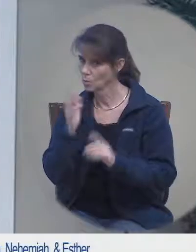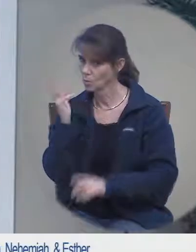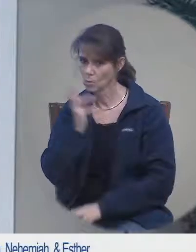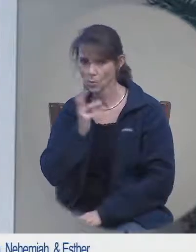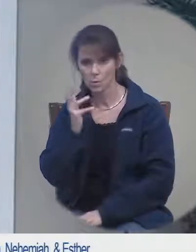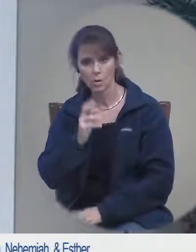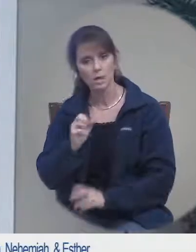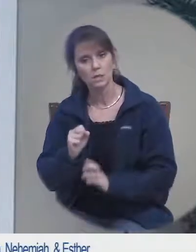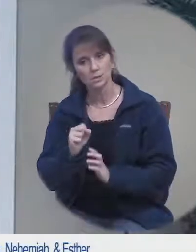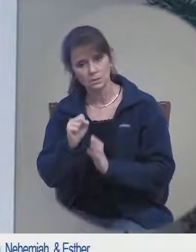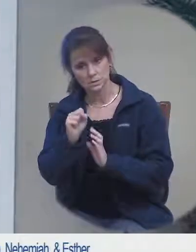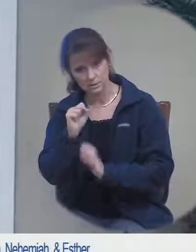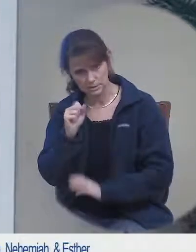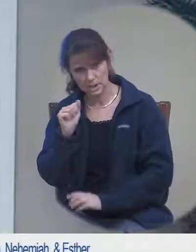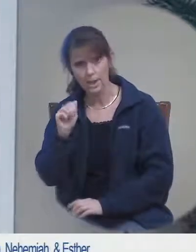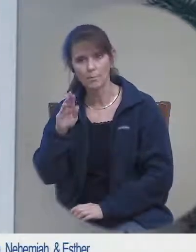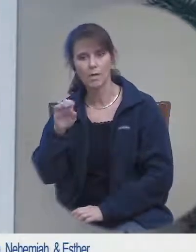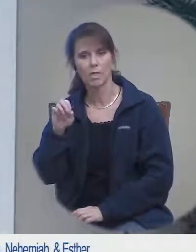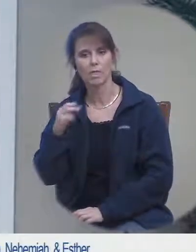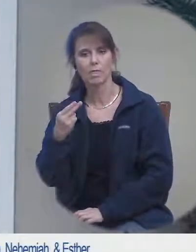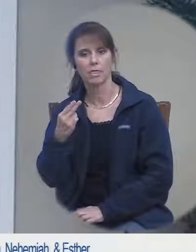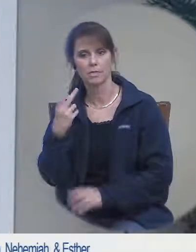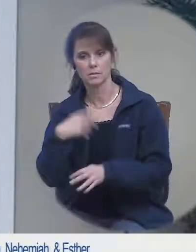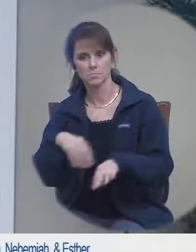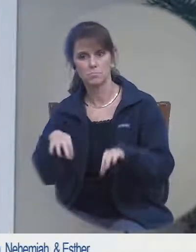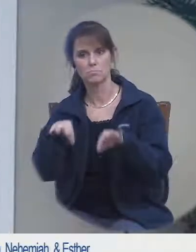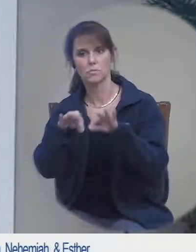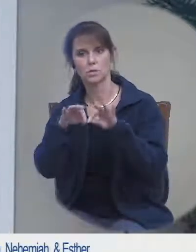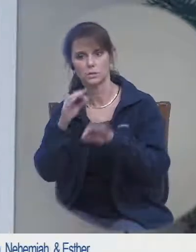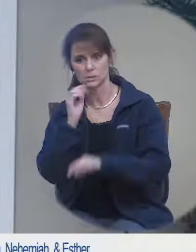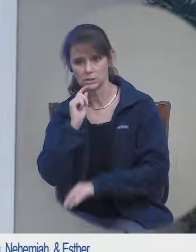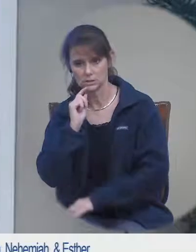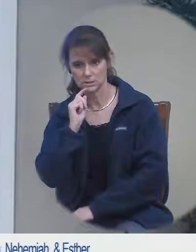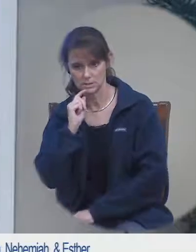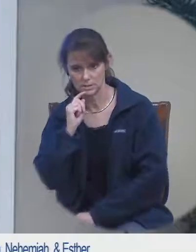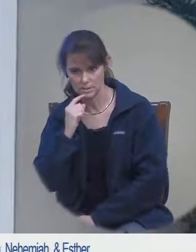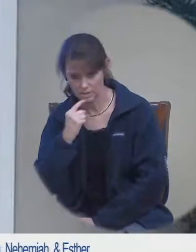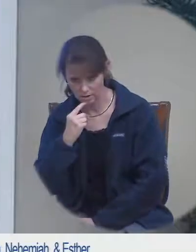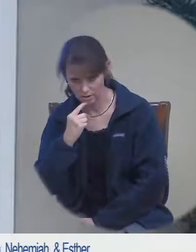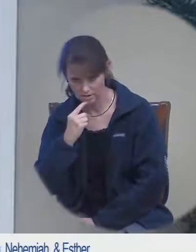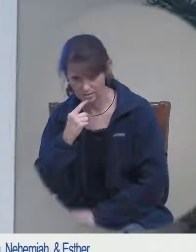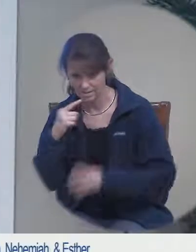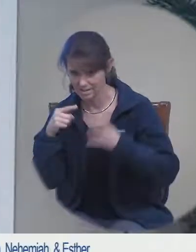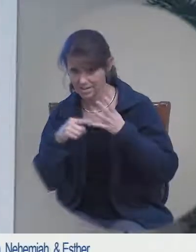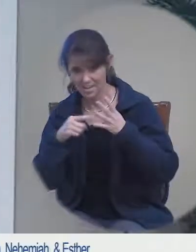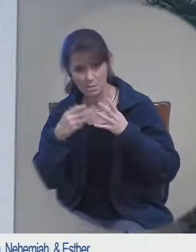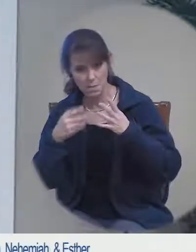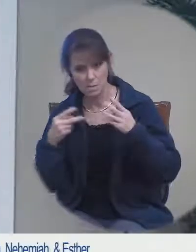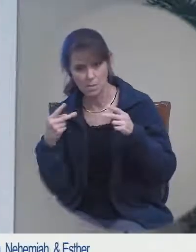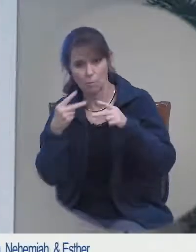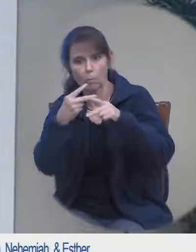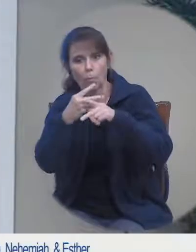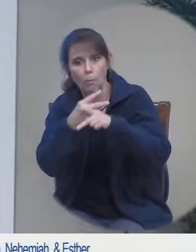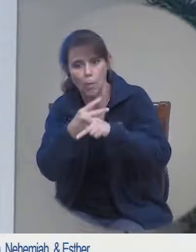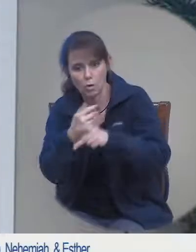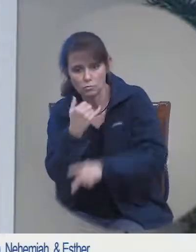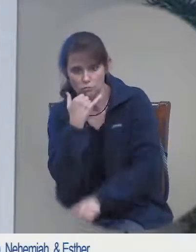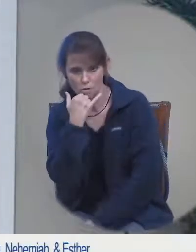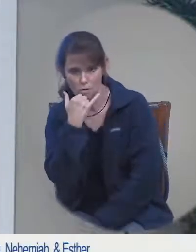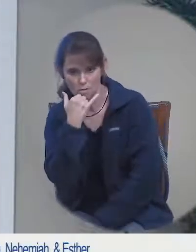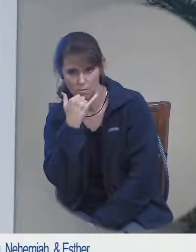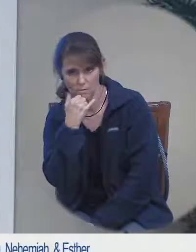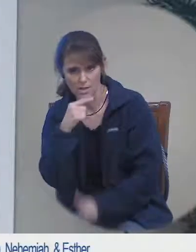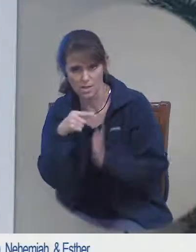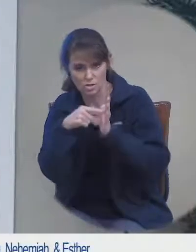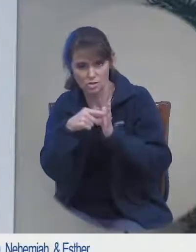Sabbath was something very serious. It may have been the tip of the iceberg. It was a reflection of their attitude toward